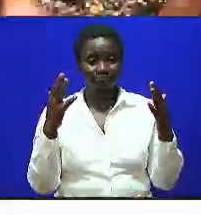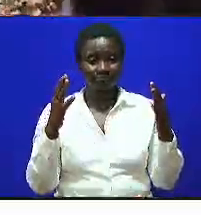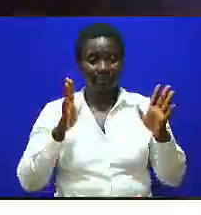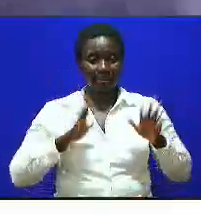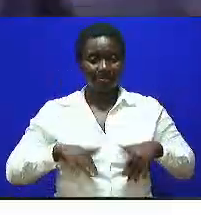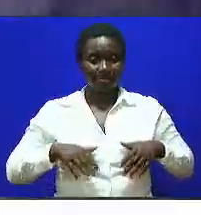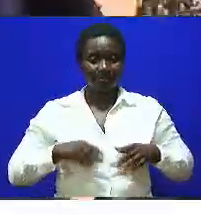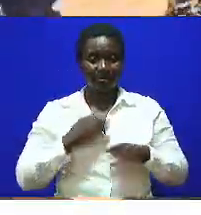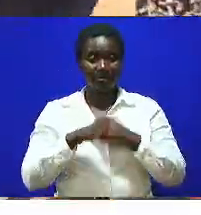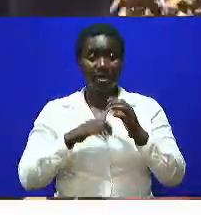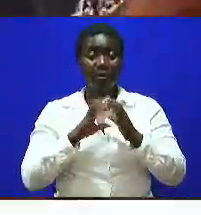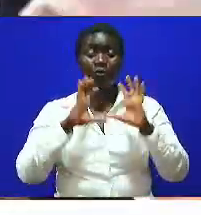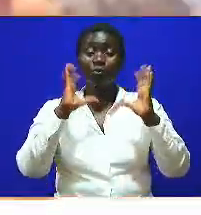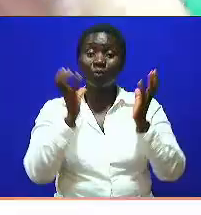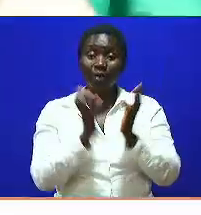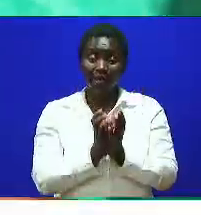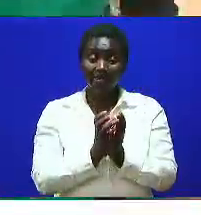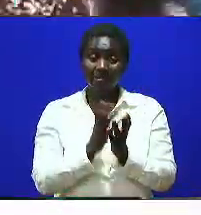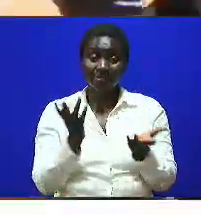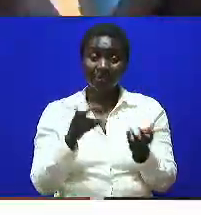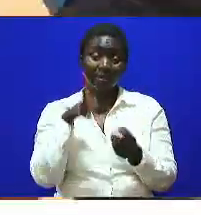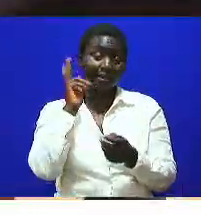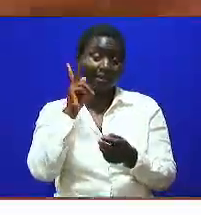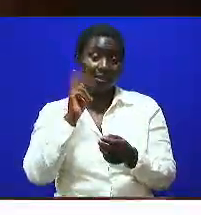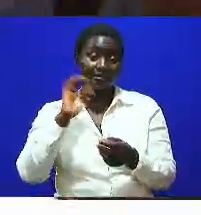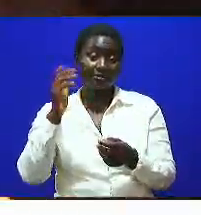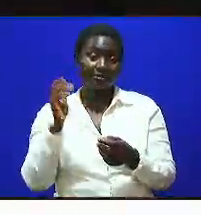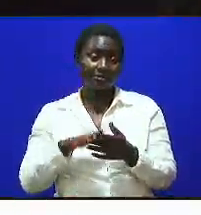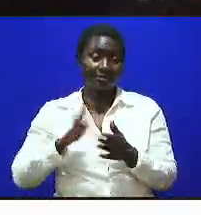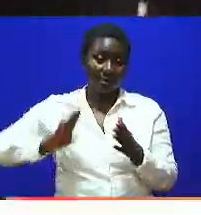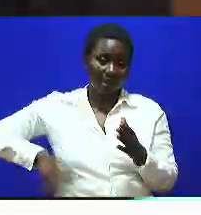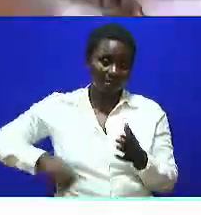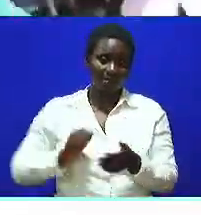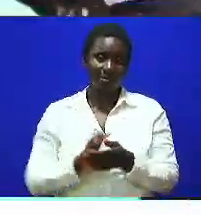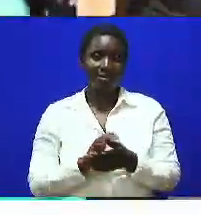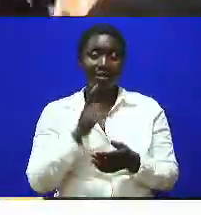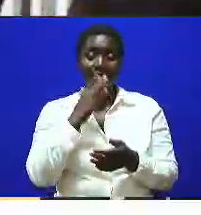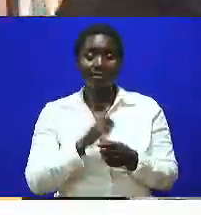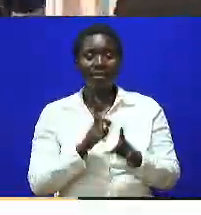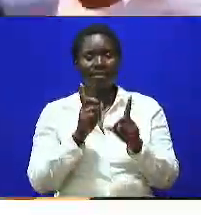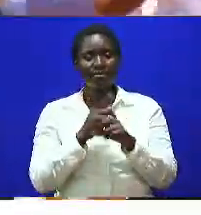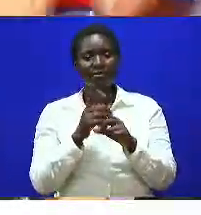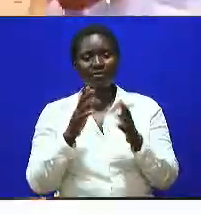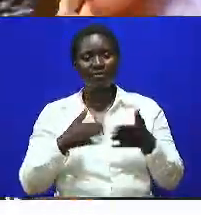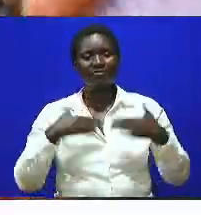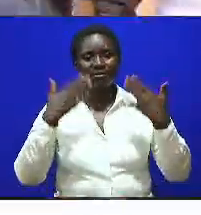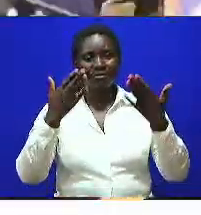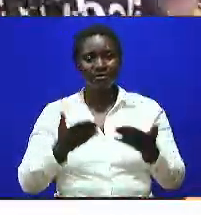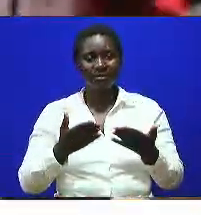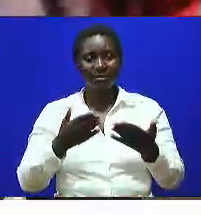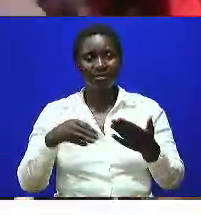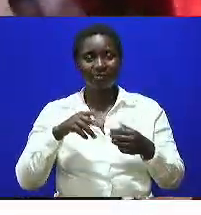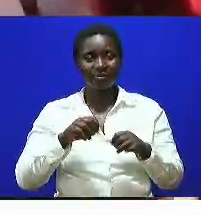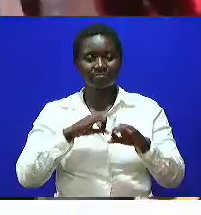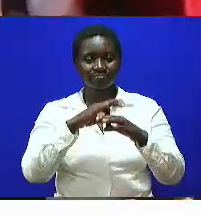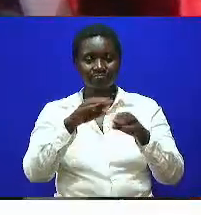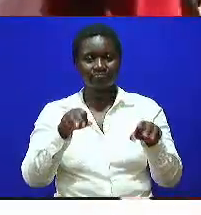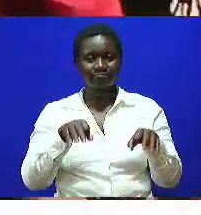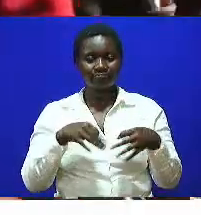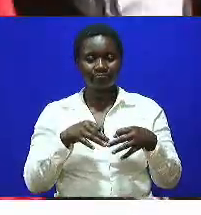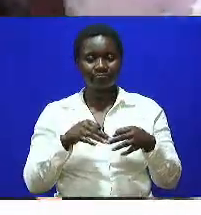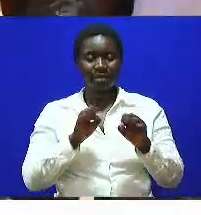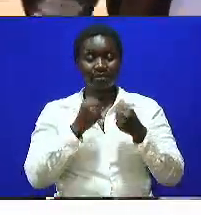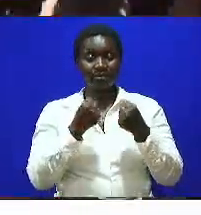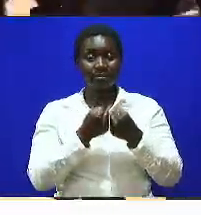ense engima ase county ya Kisii etatu kwa magega ase byombe au bya sokya ase nsemo ya Gusii stadium